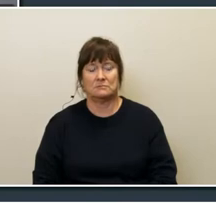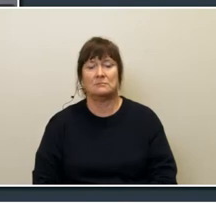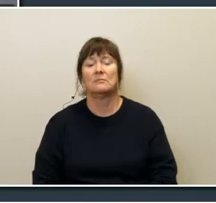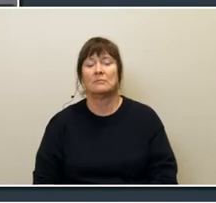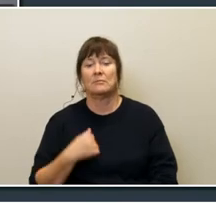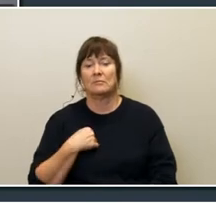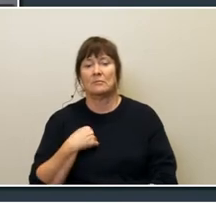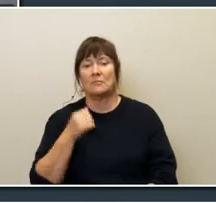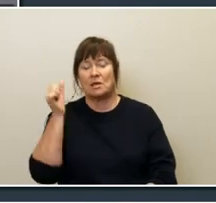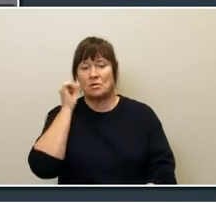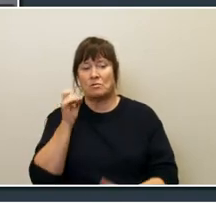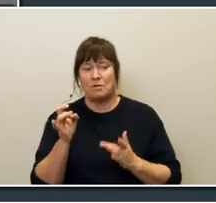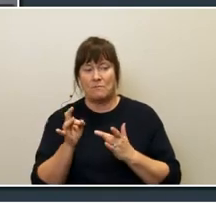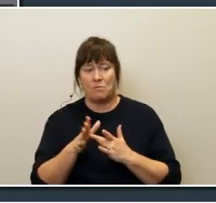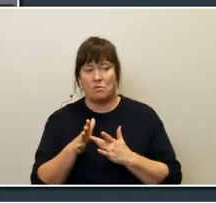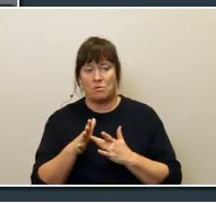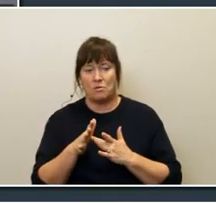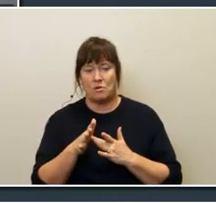I recognise the importance